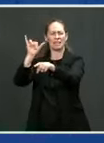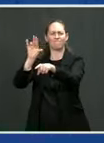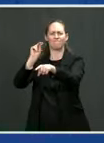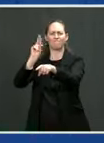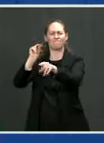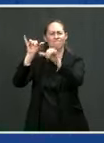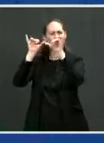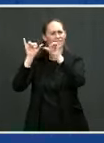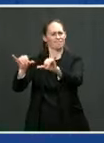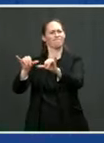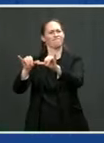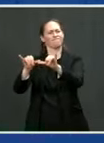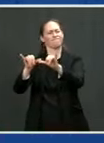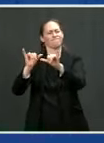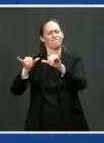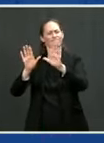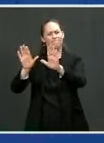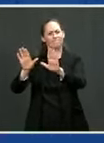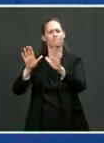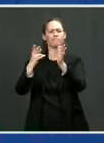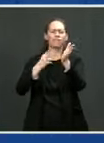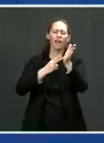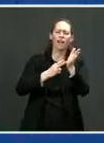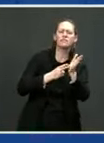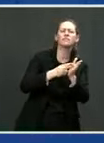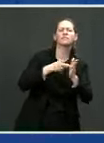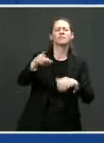his decency, his loyalty, and his courage.